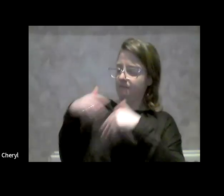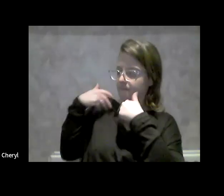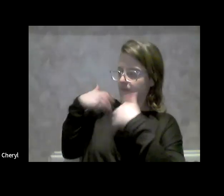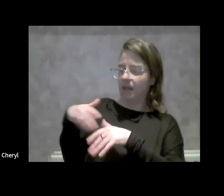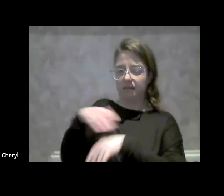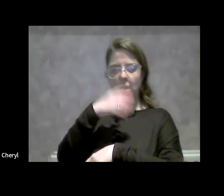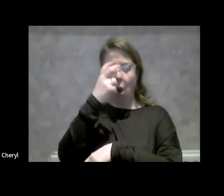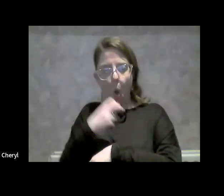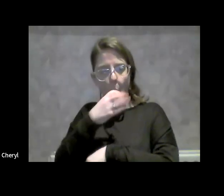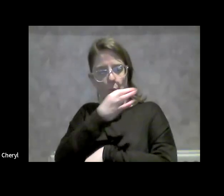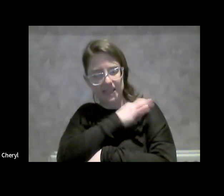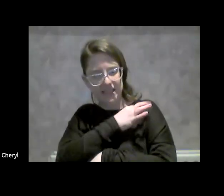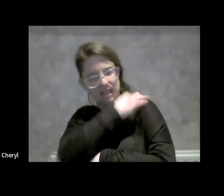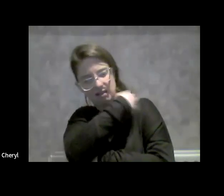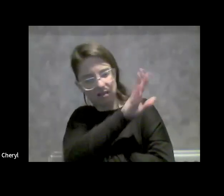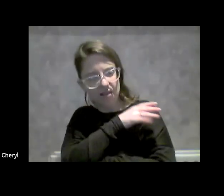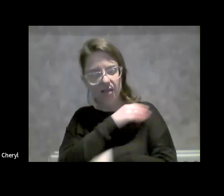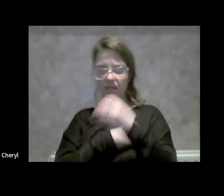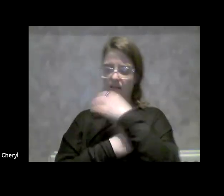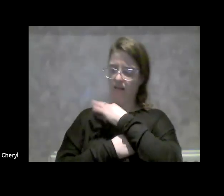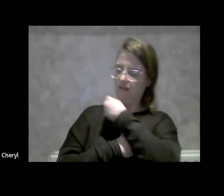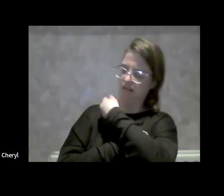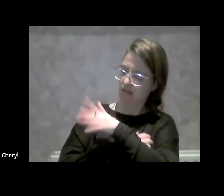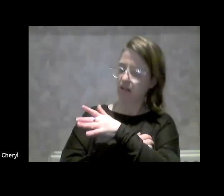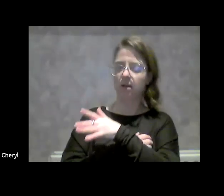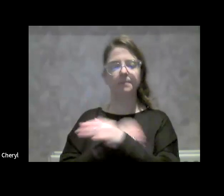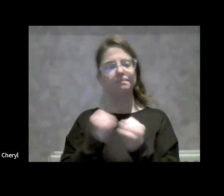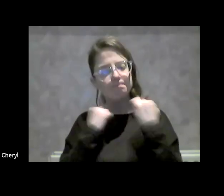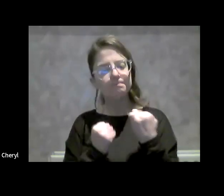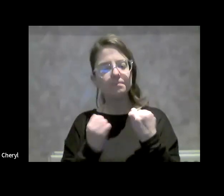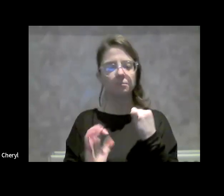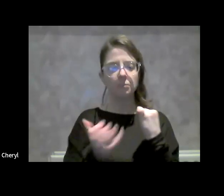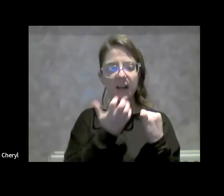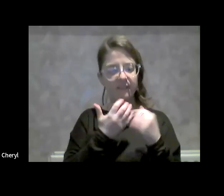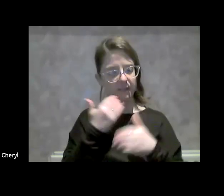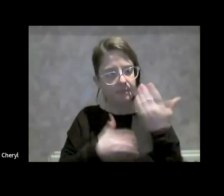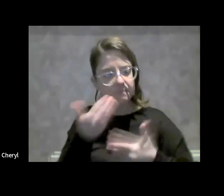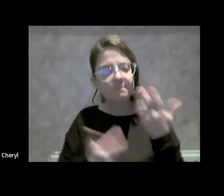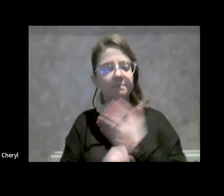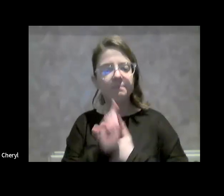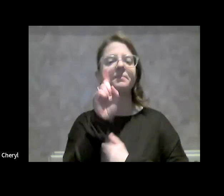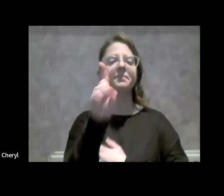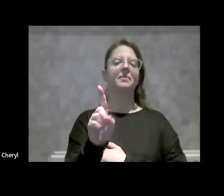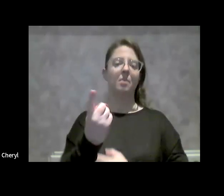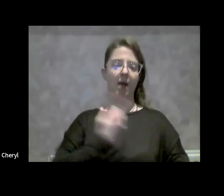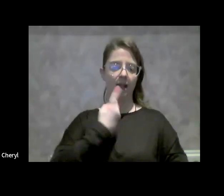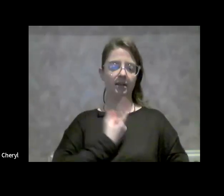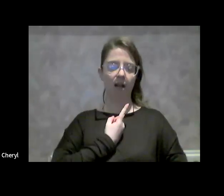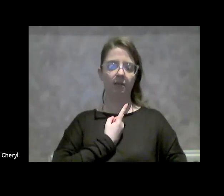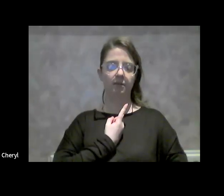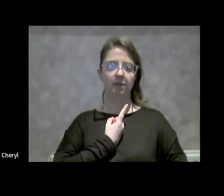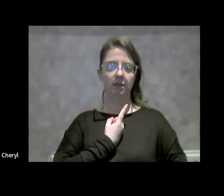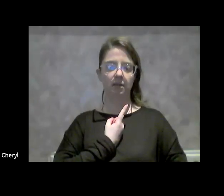old skin, stepped out of gingerly to be rawer, braver, more ourselves. And